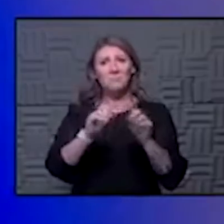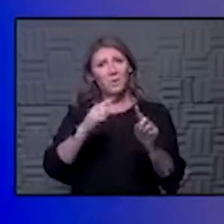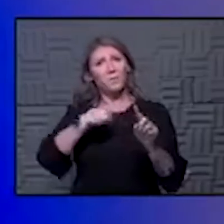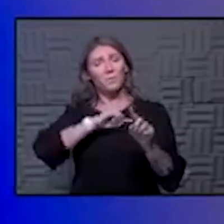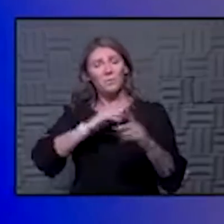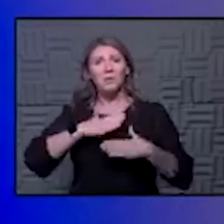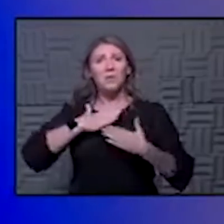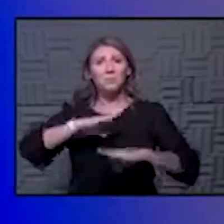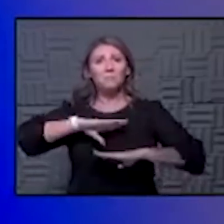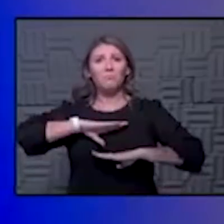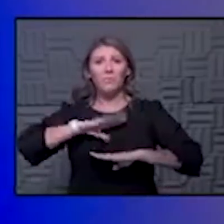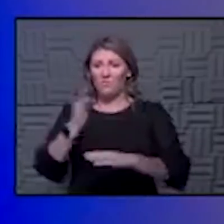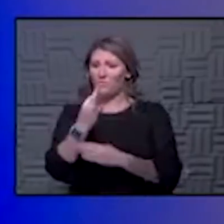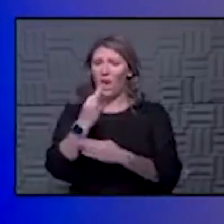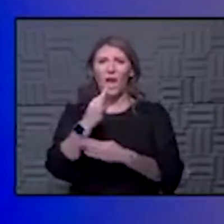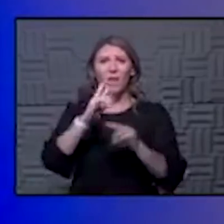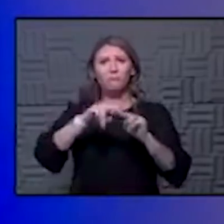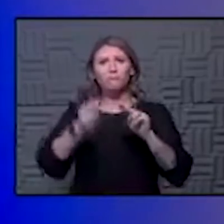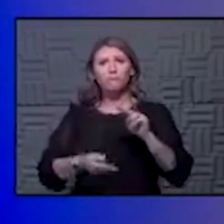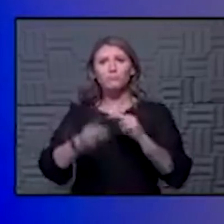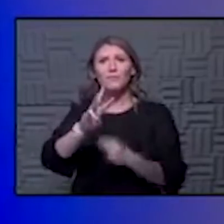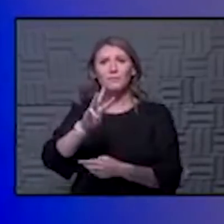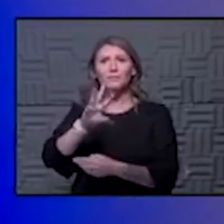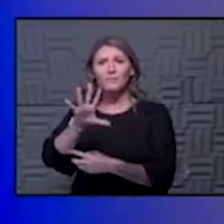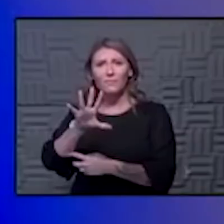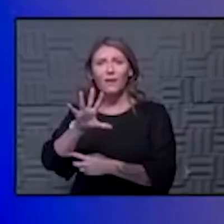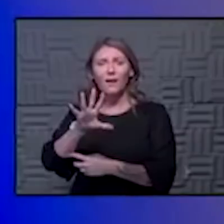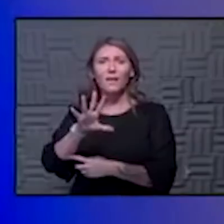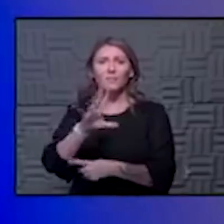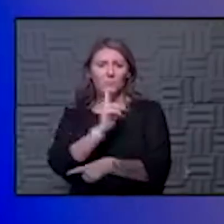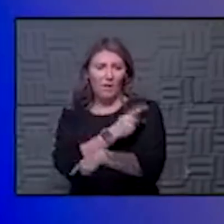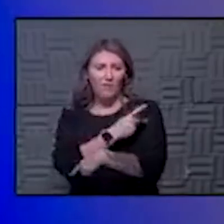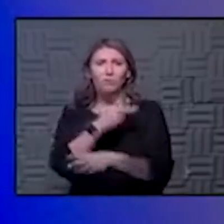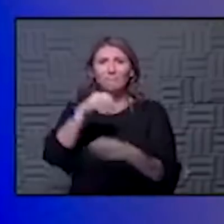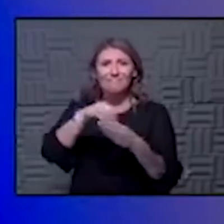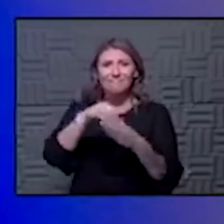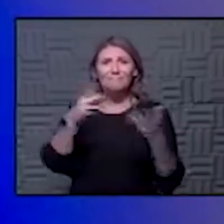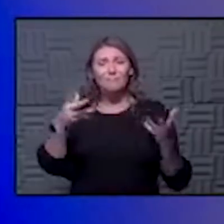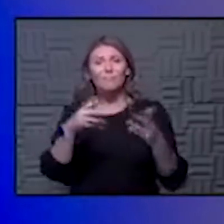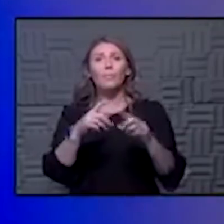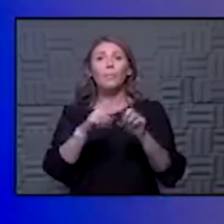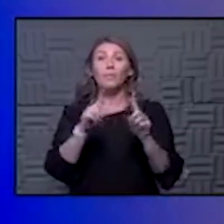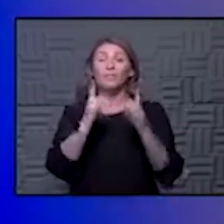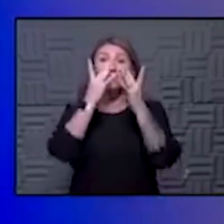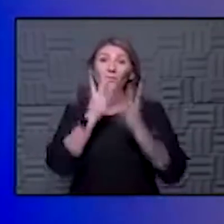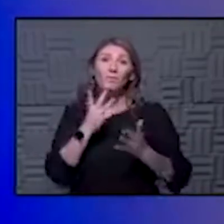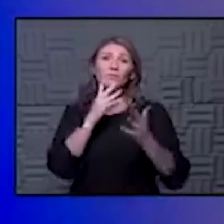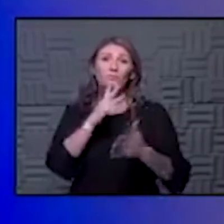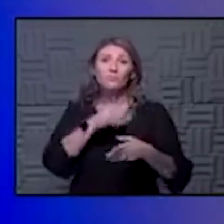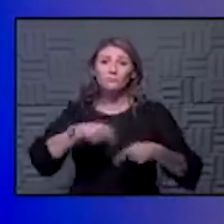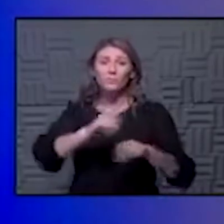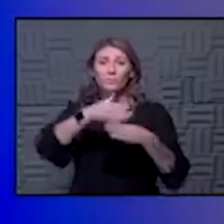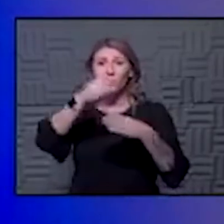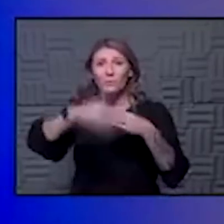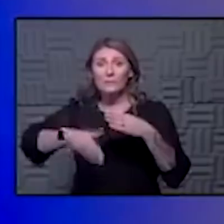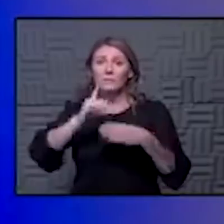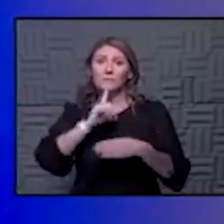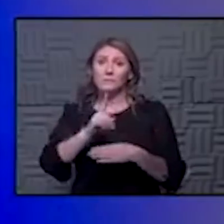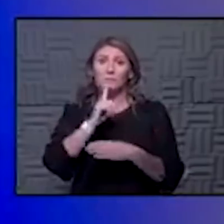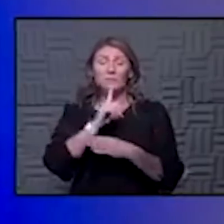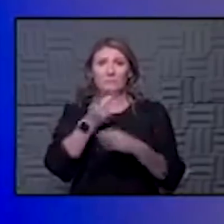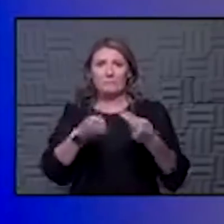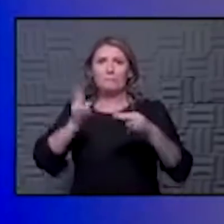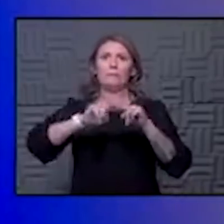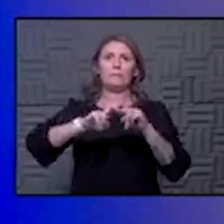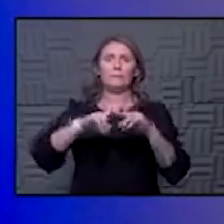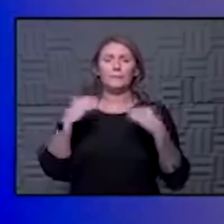of happy on Friday when it went down to 65 acute inpatients. Unfortunately, over the weekend, we've had a pretty significant